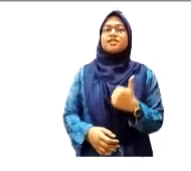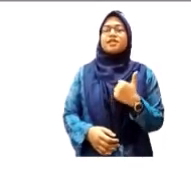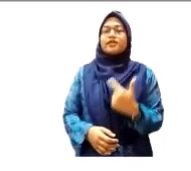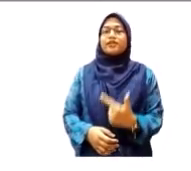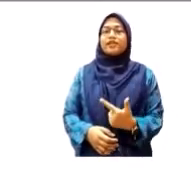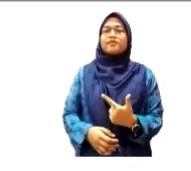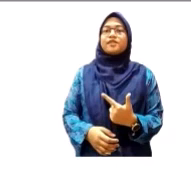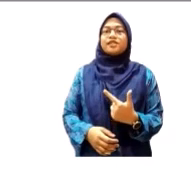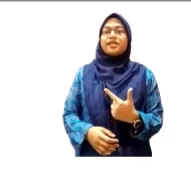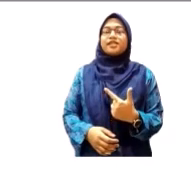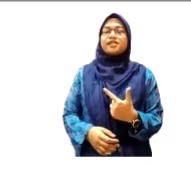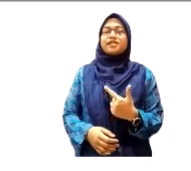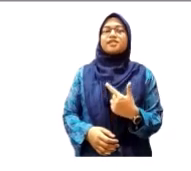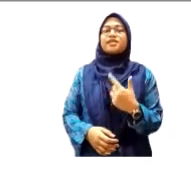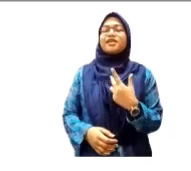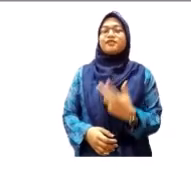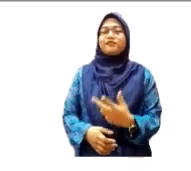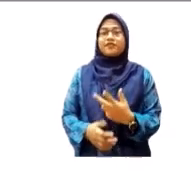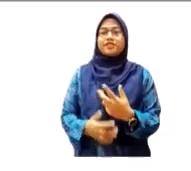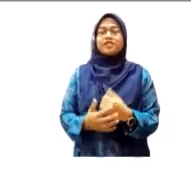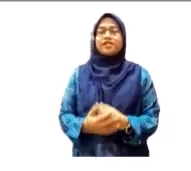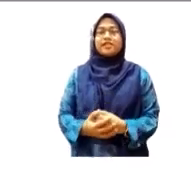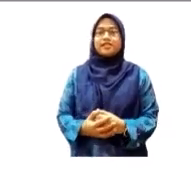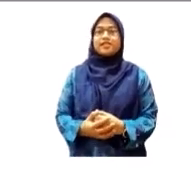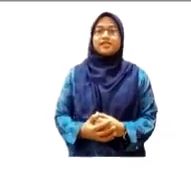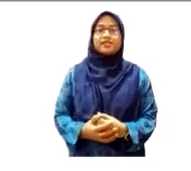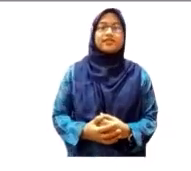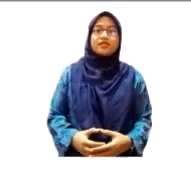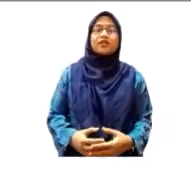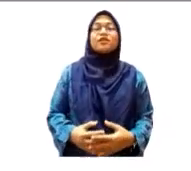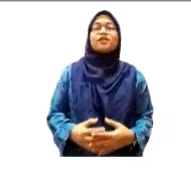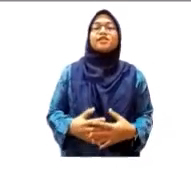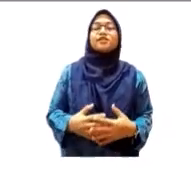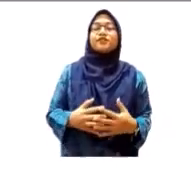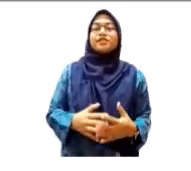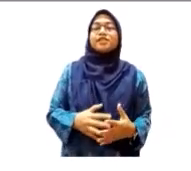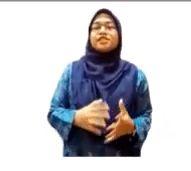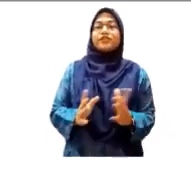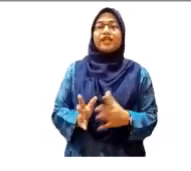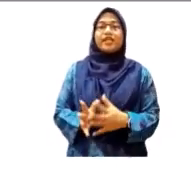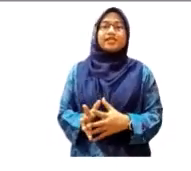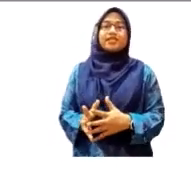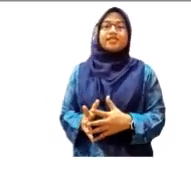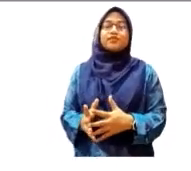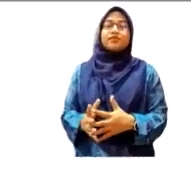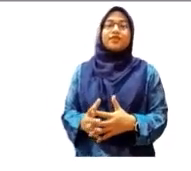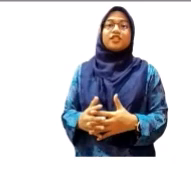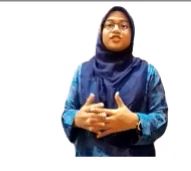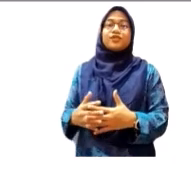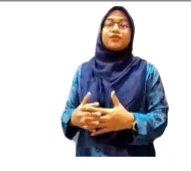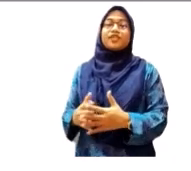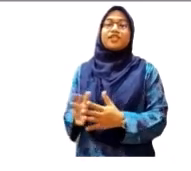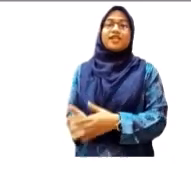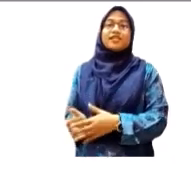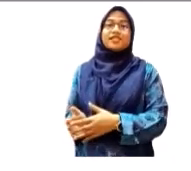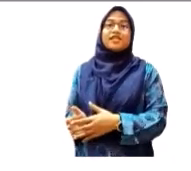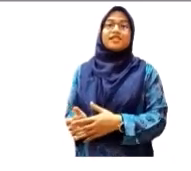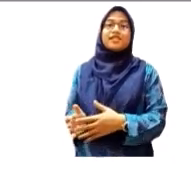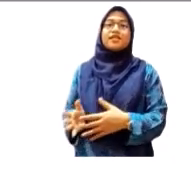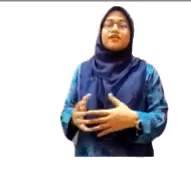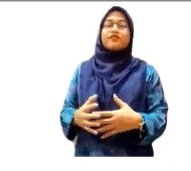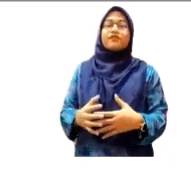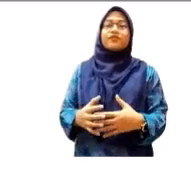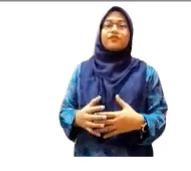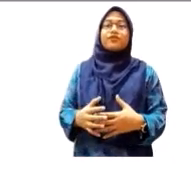analysis, reliability analysis, and inferential analysis. Results for these three analyses will be shown in the next